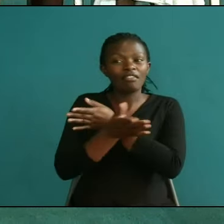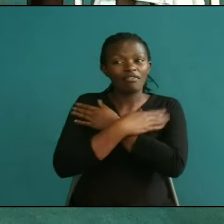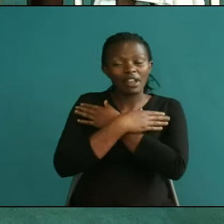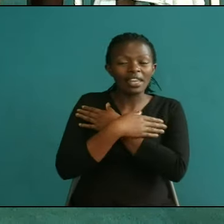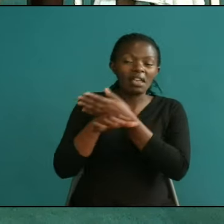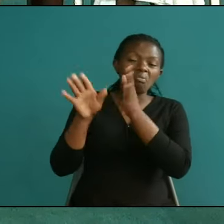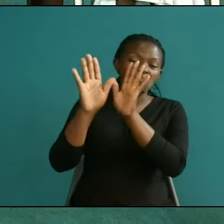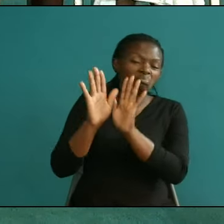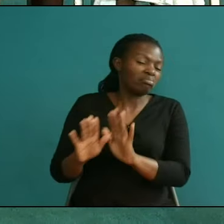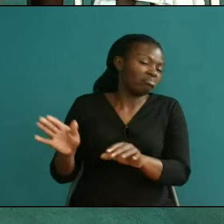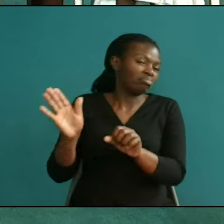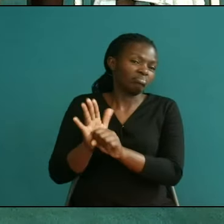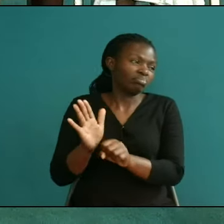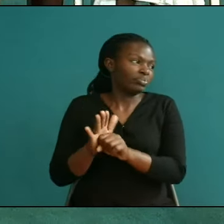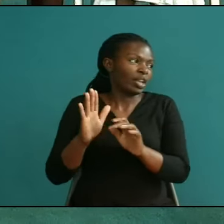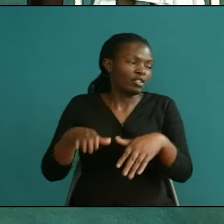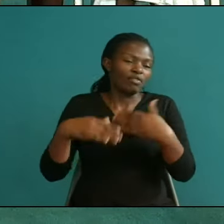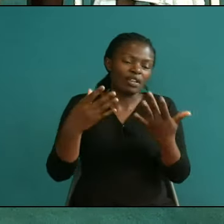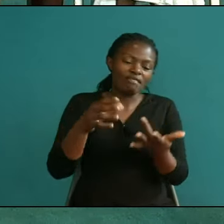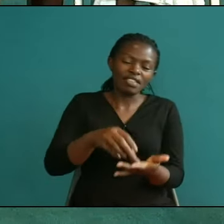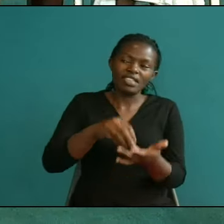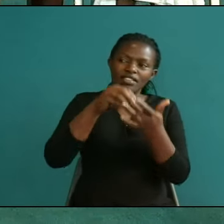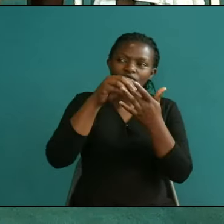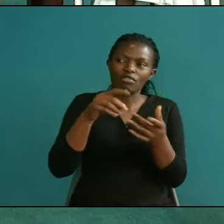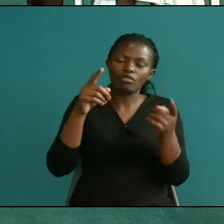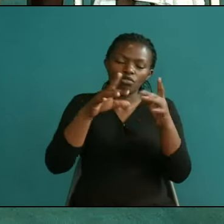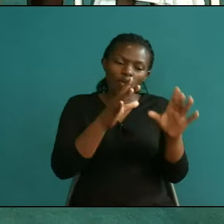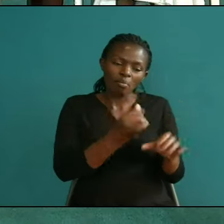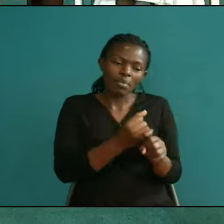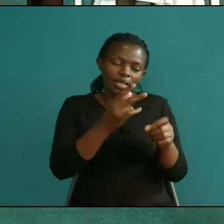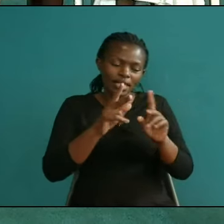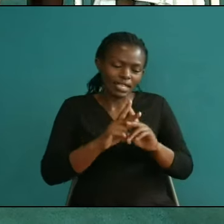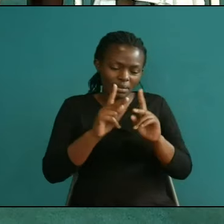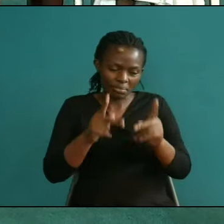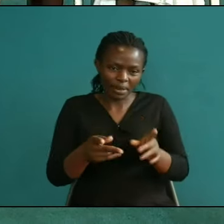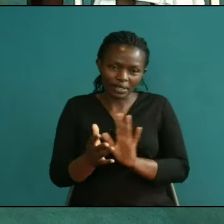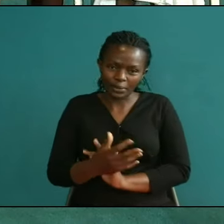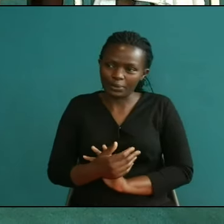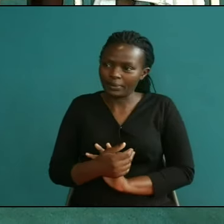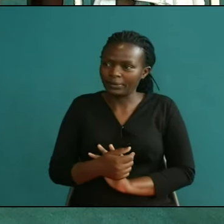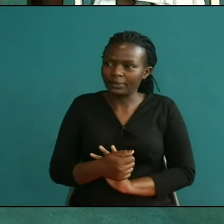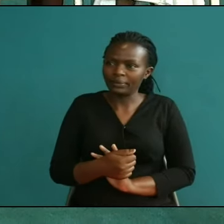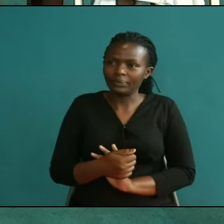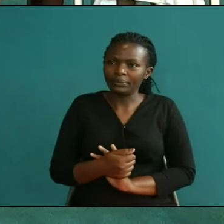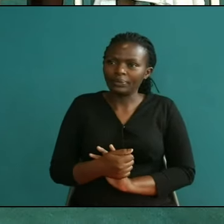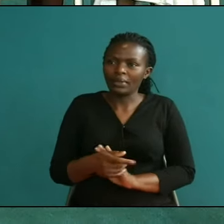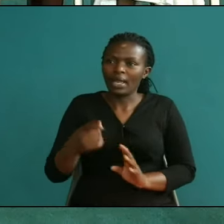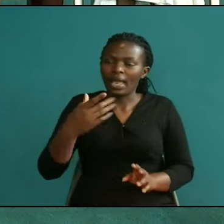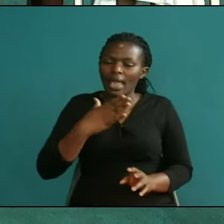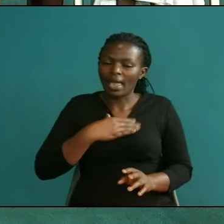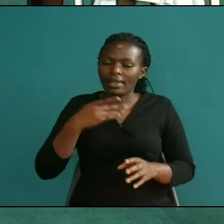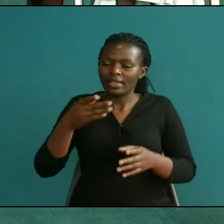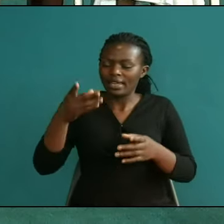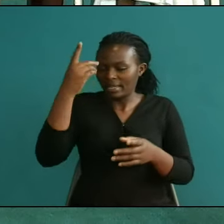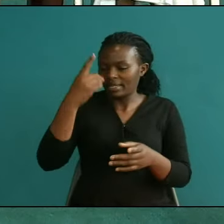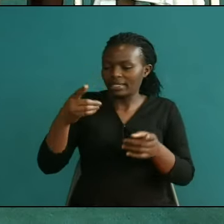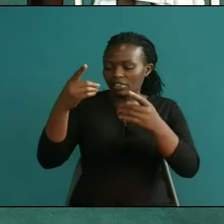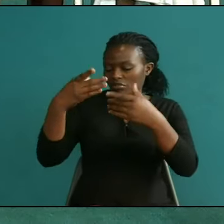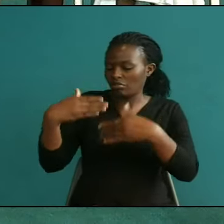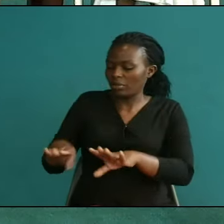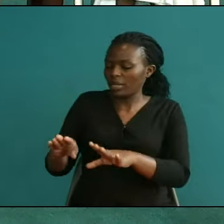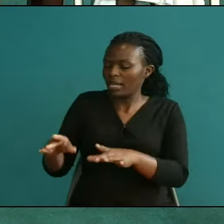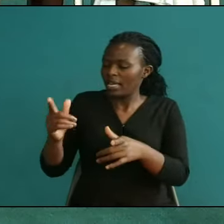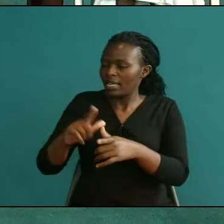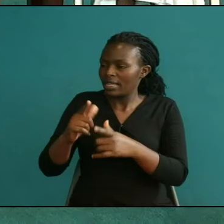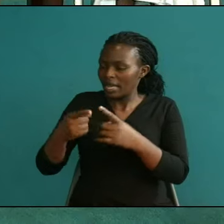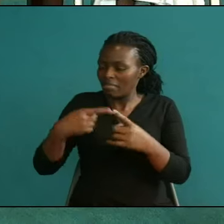important. You were given the choice to pick this person, and they betrayed you. I feel like that's very close to my